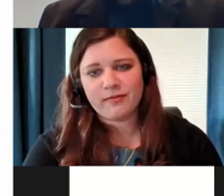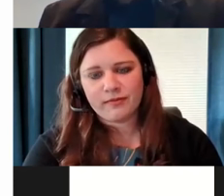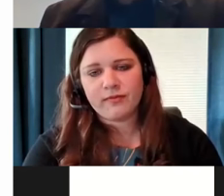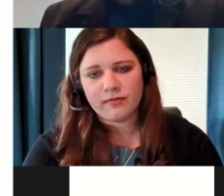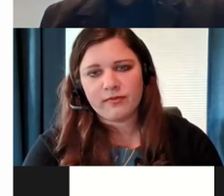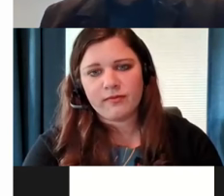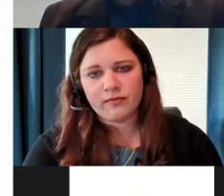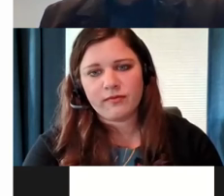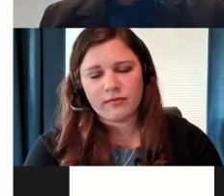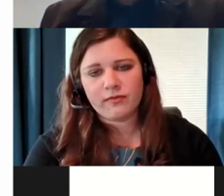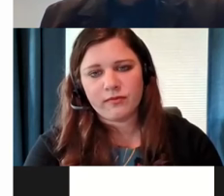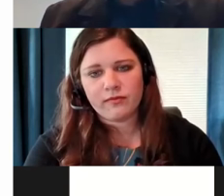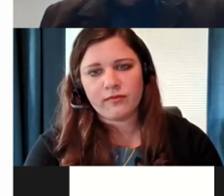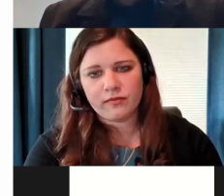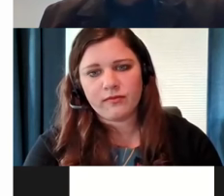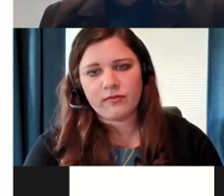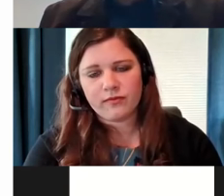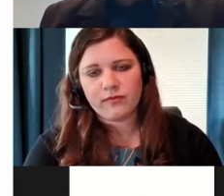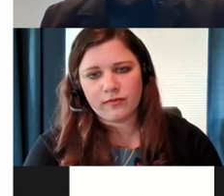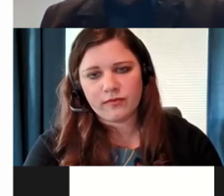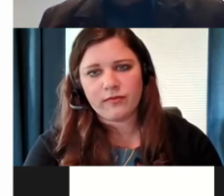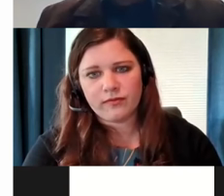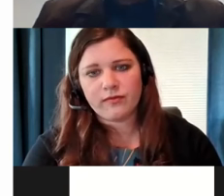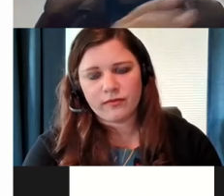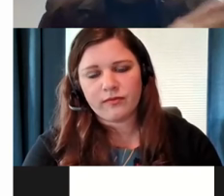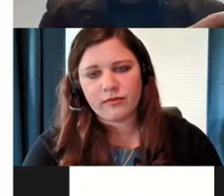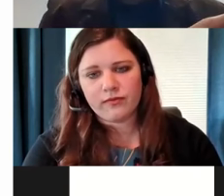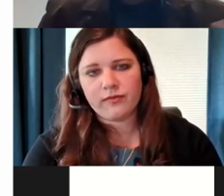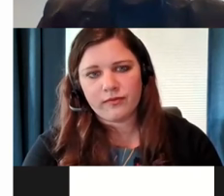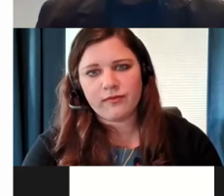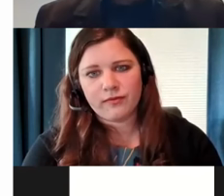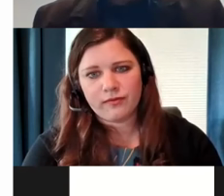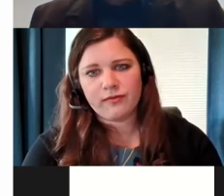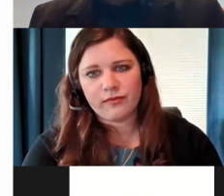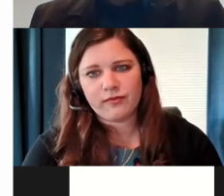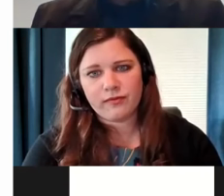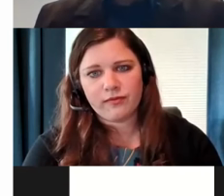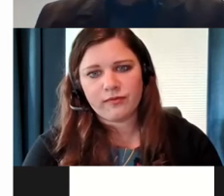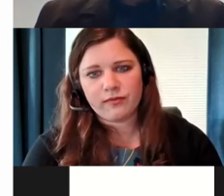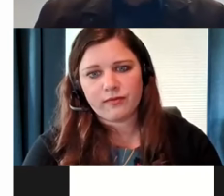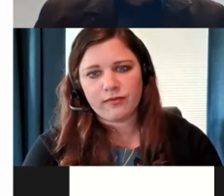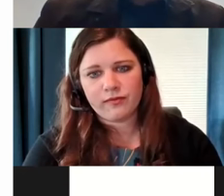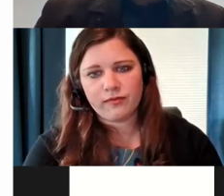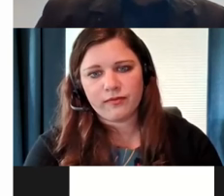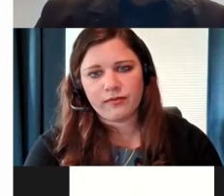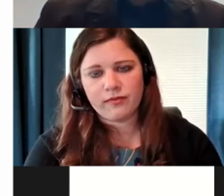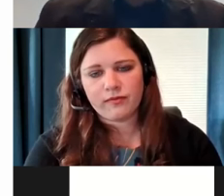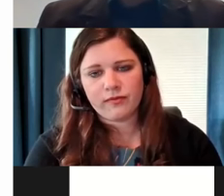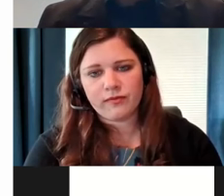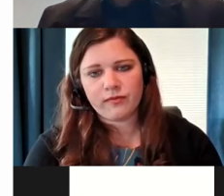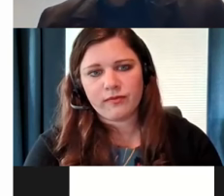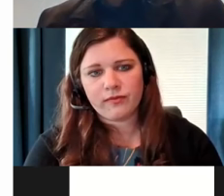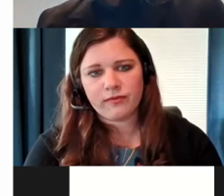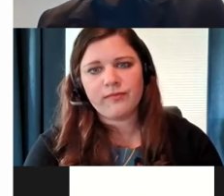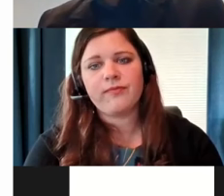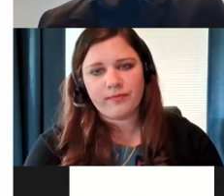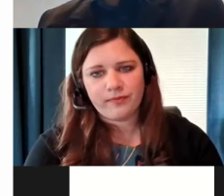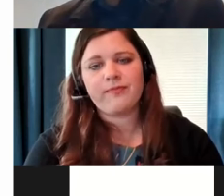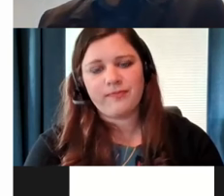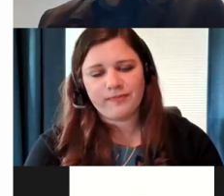for the entire cost of the internet service and try to get them down to the lowest bill that they can get through just providing